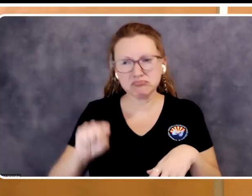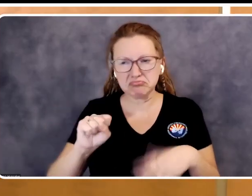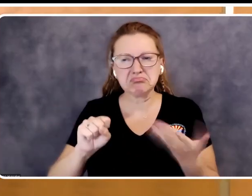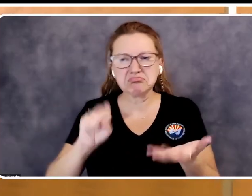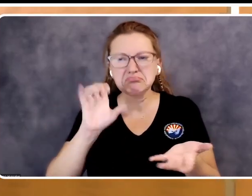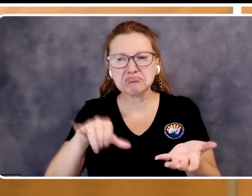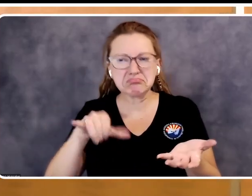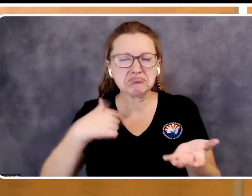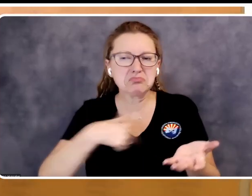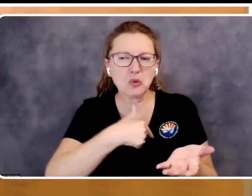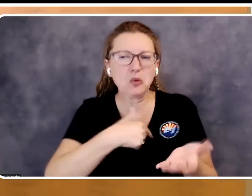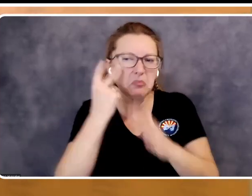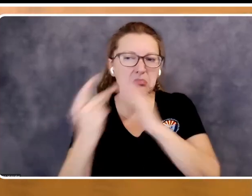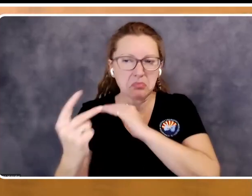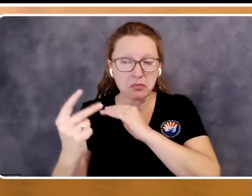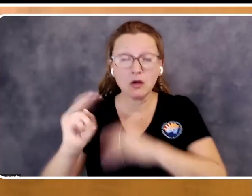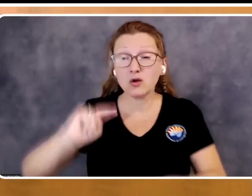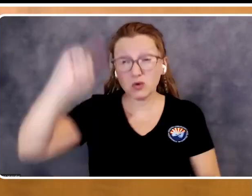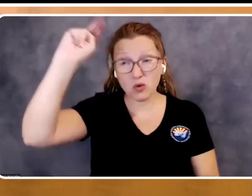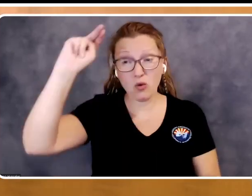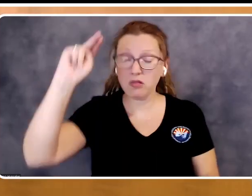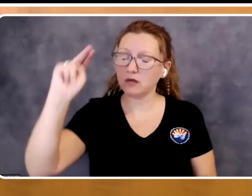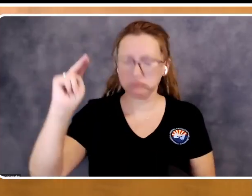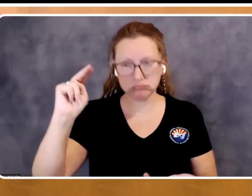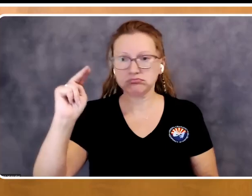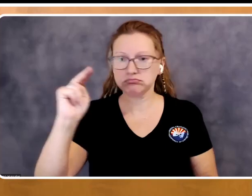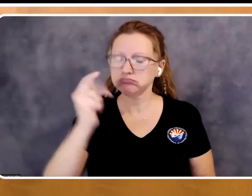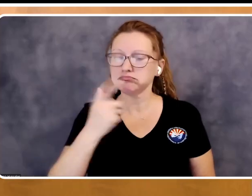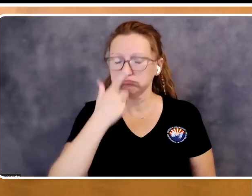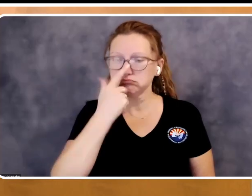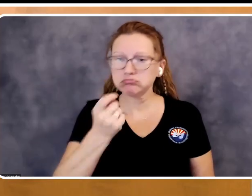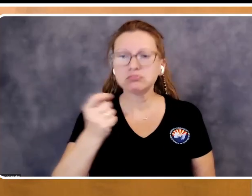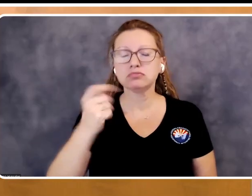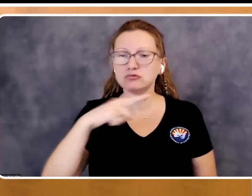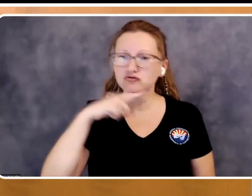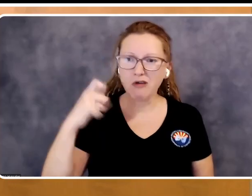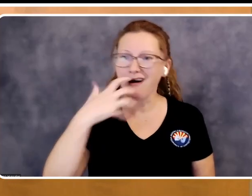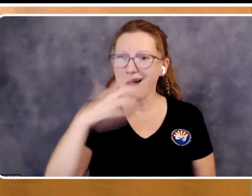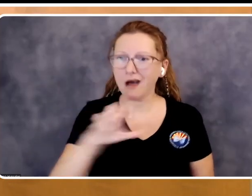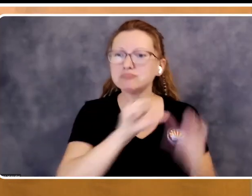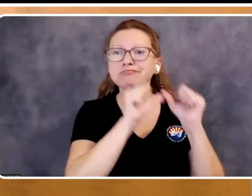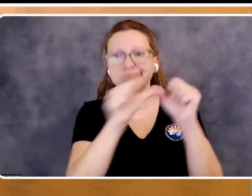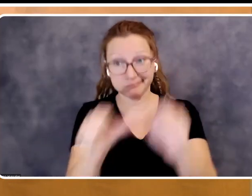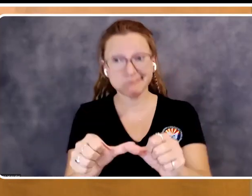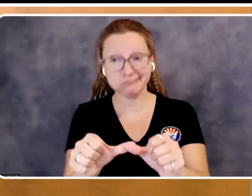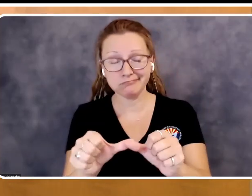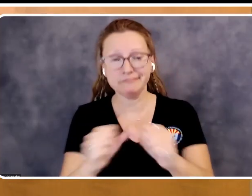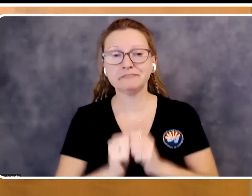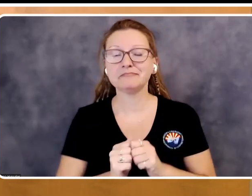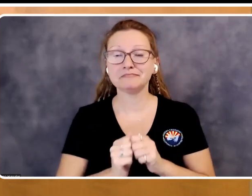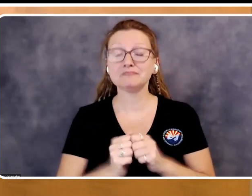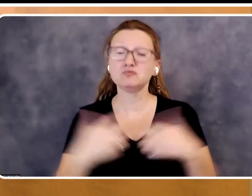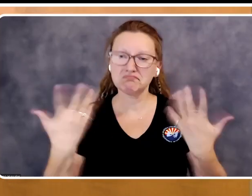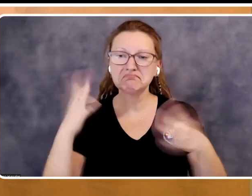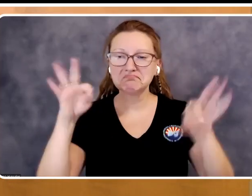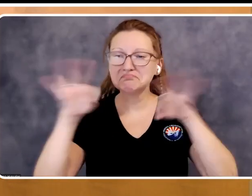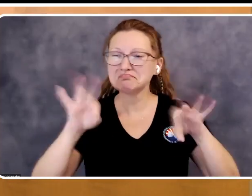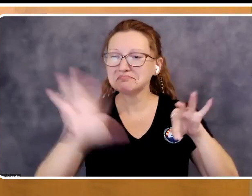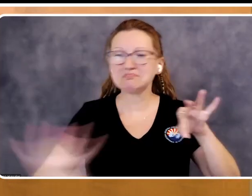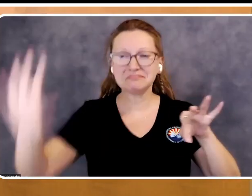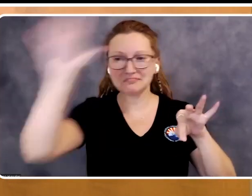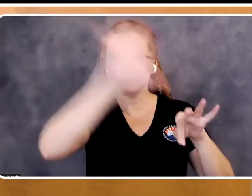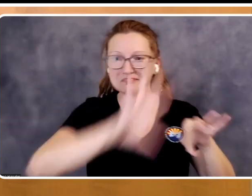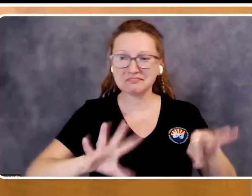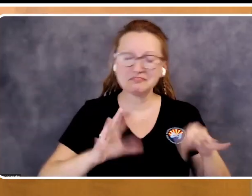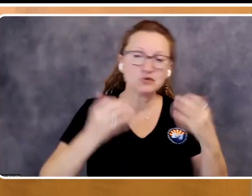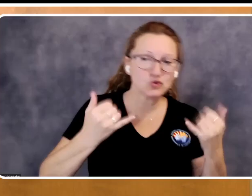was expected. On the northern section, it was quite a bit drier and hotter. And I'll go around the fire and I'll tell you what happened today